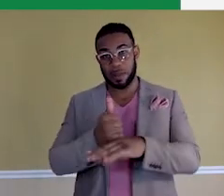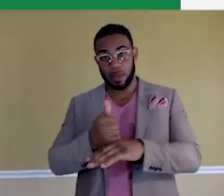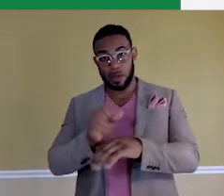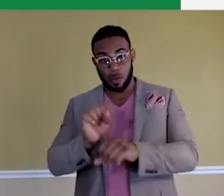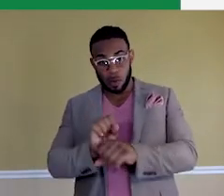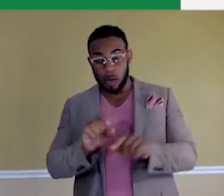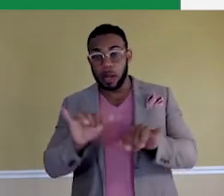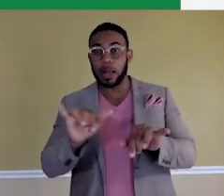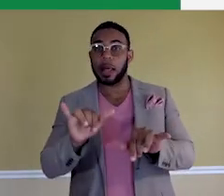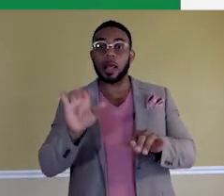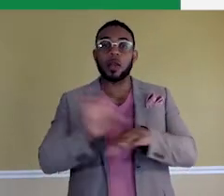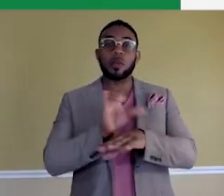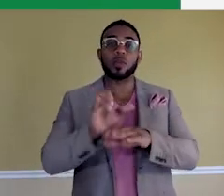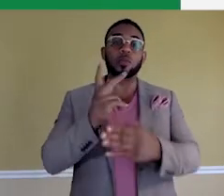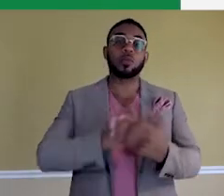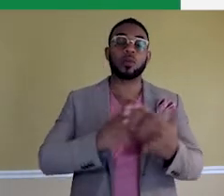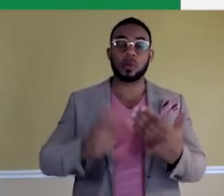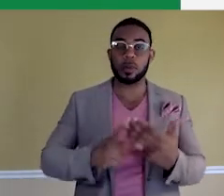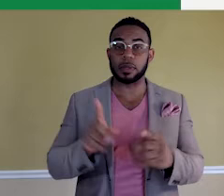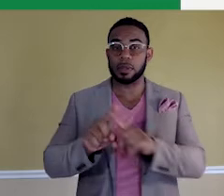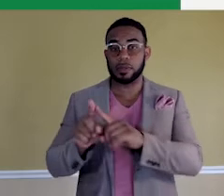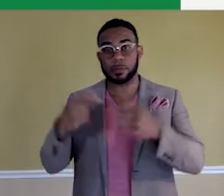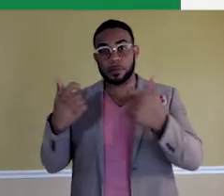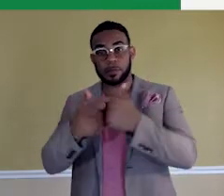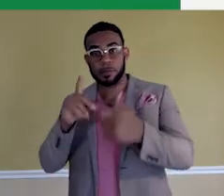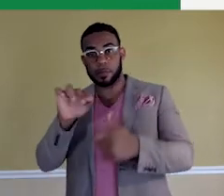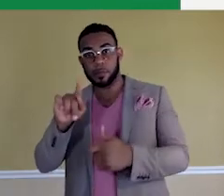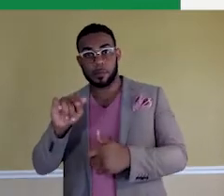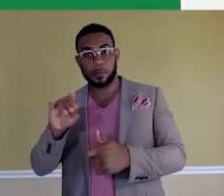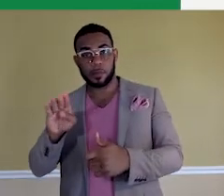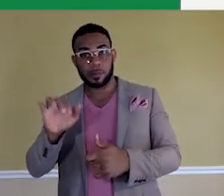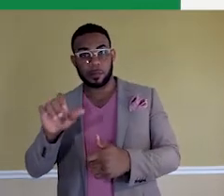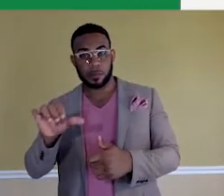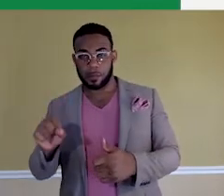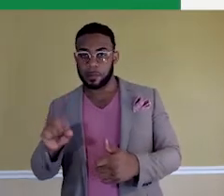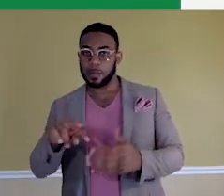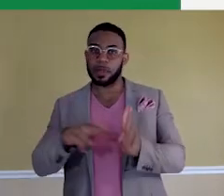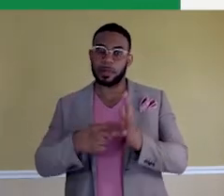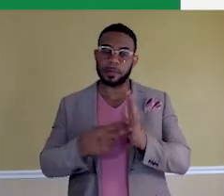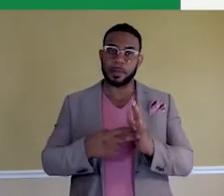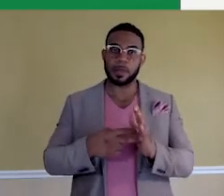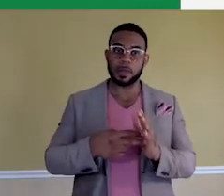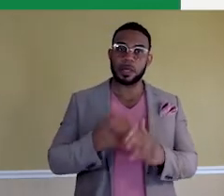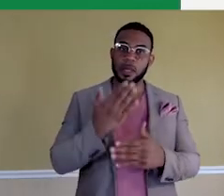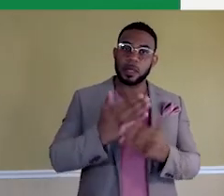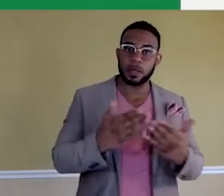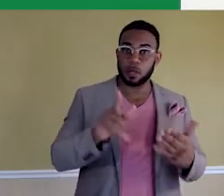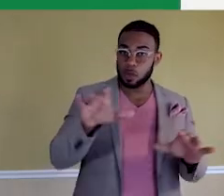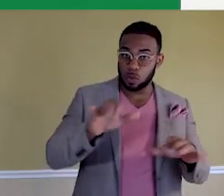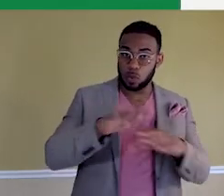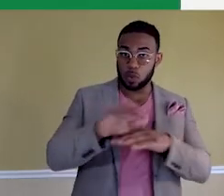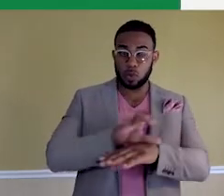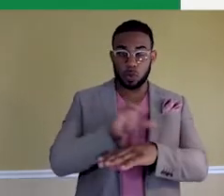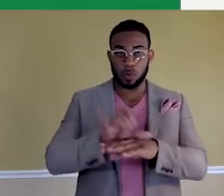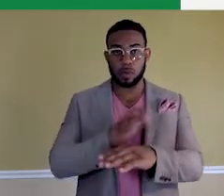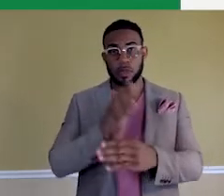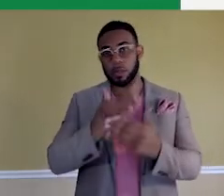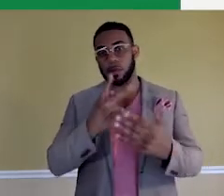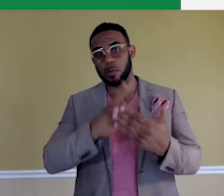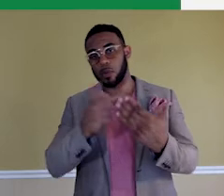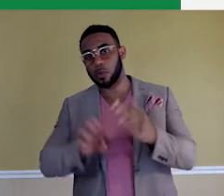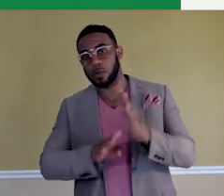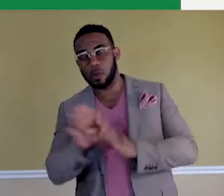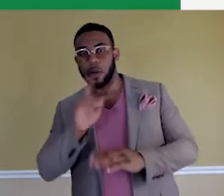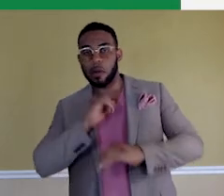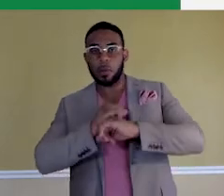works such as computer programs and electronic databases. This means some of the things you do on your computer, some of the programs you